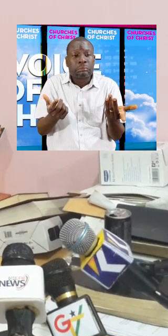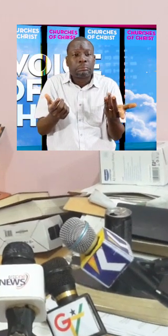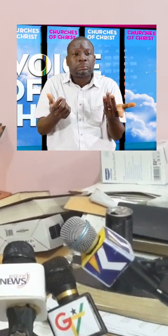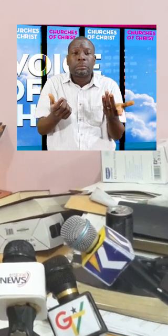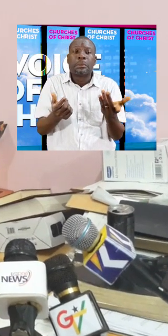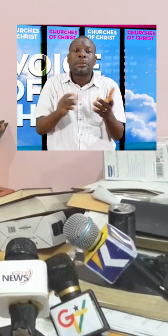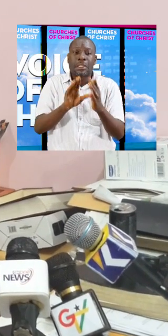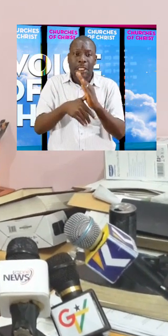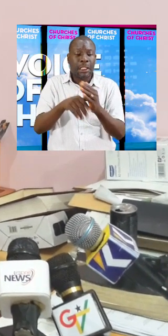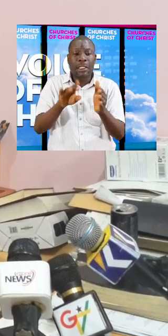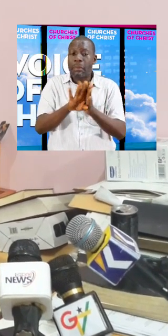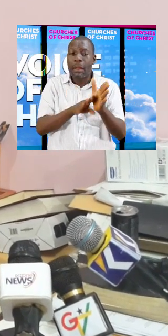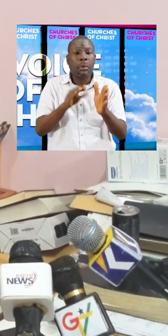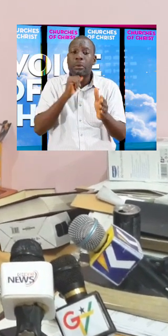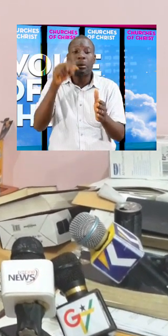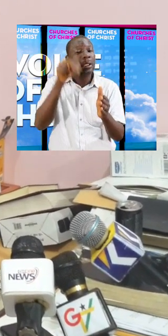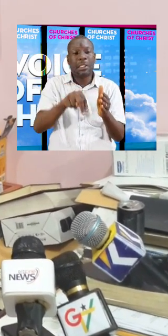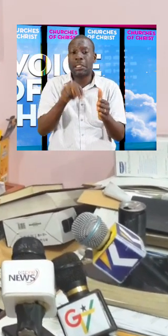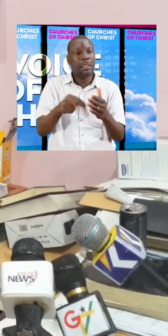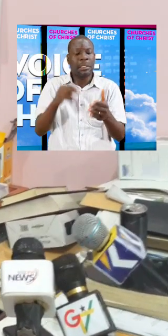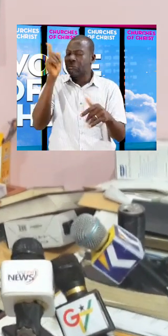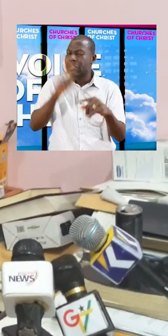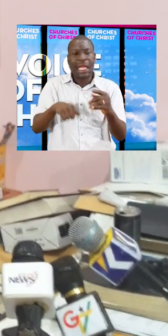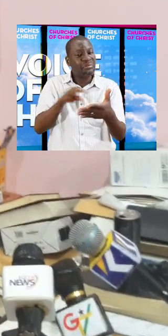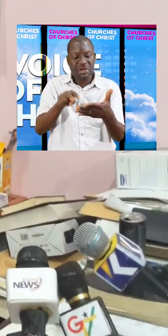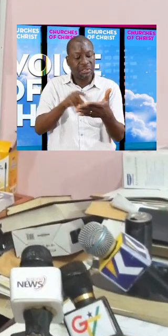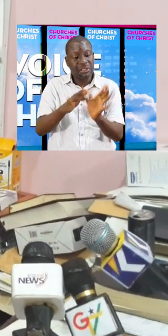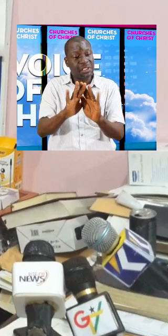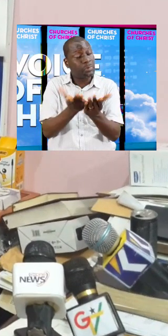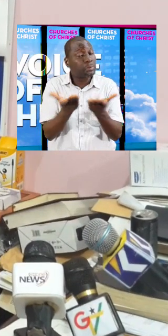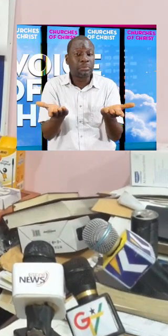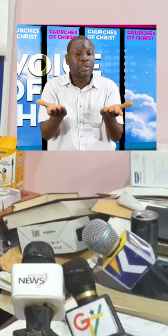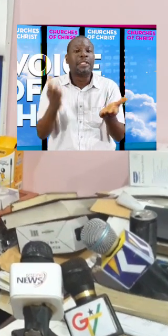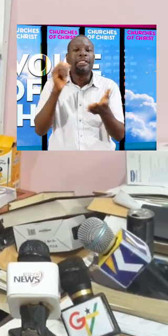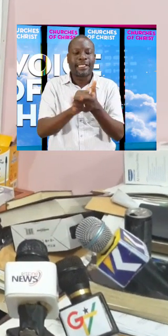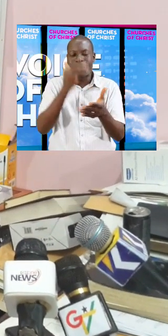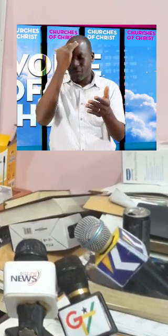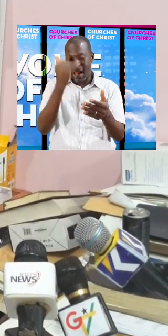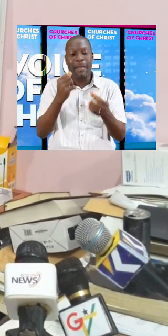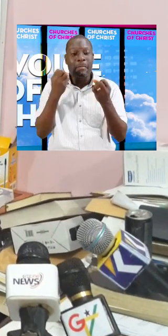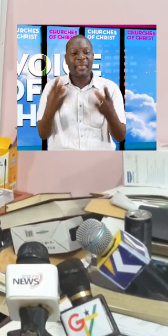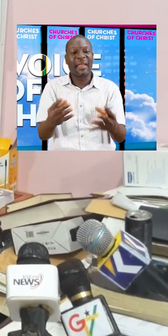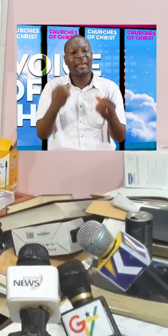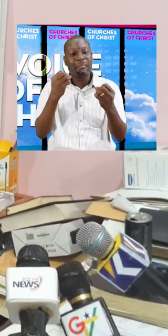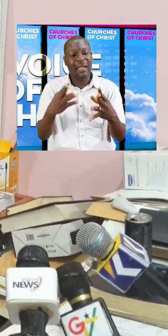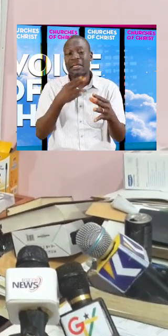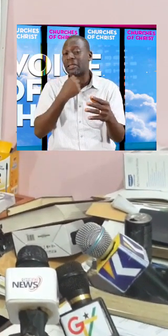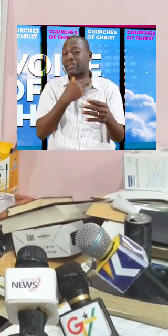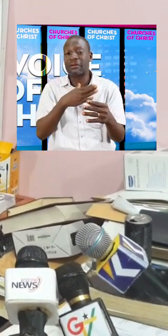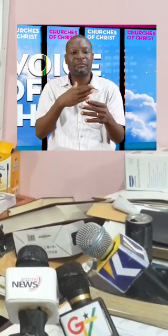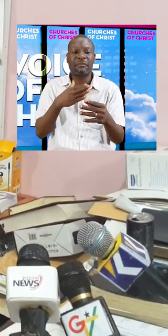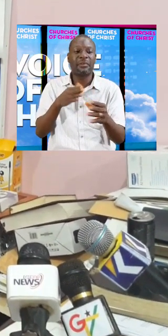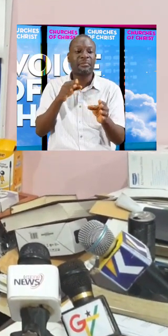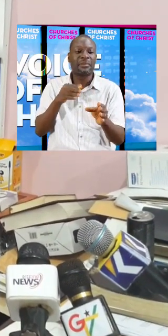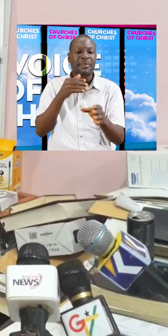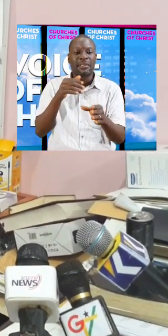ya bible no kra no ontumi enkenkan eno na ama enada bibiri akoso e wo ye